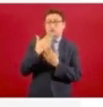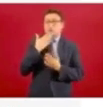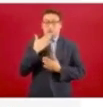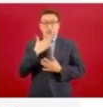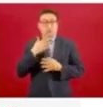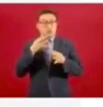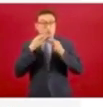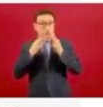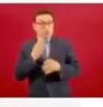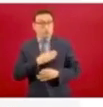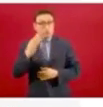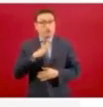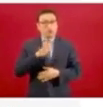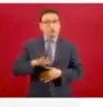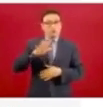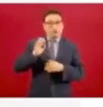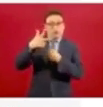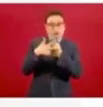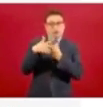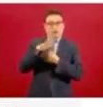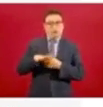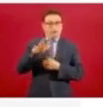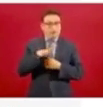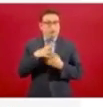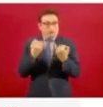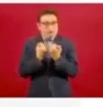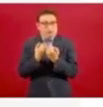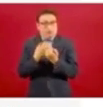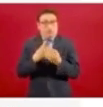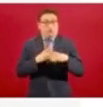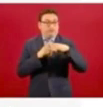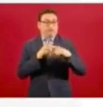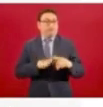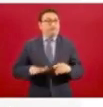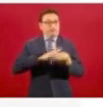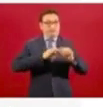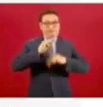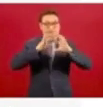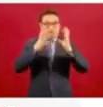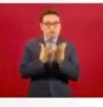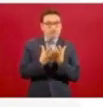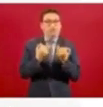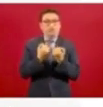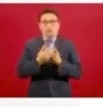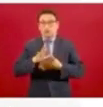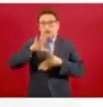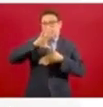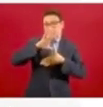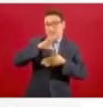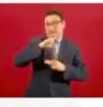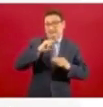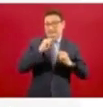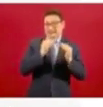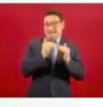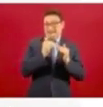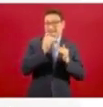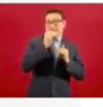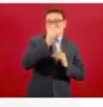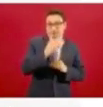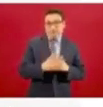The European region is showing a decrease in the infection rate, which is good news for both Europe and the rest of the